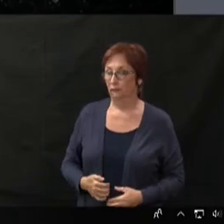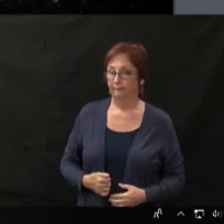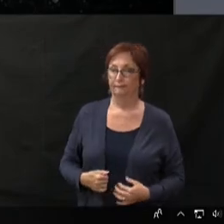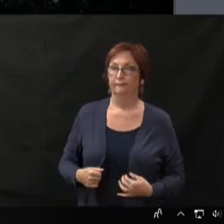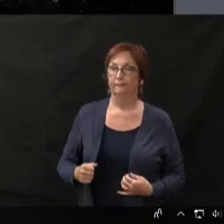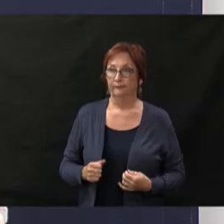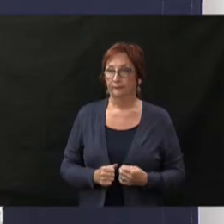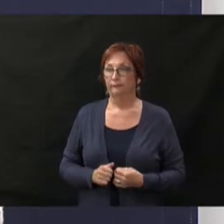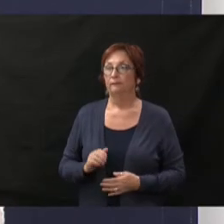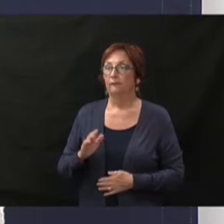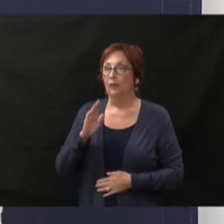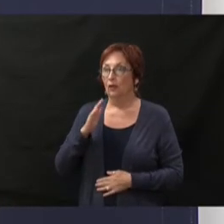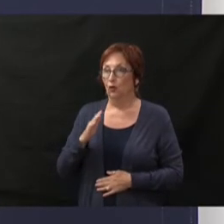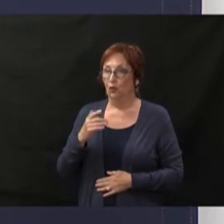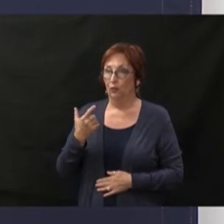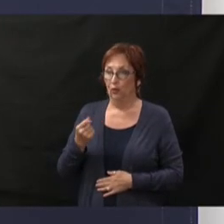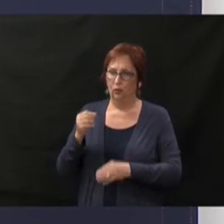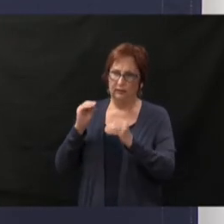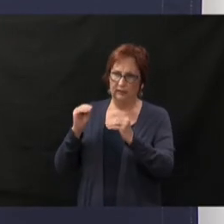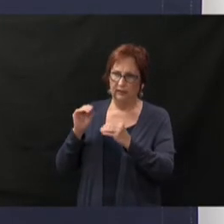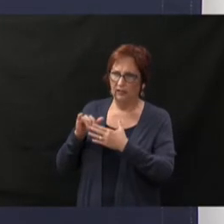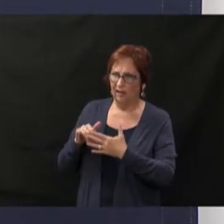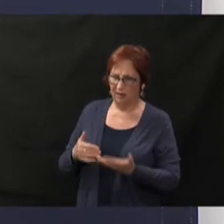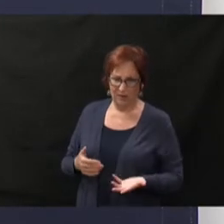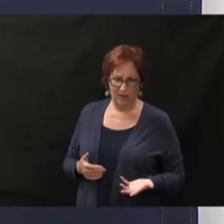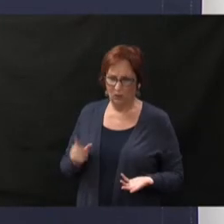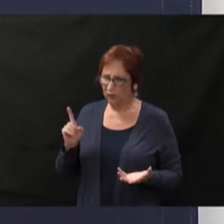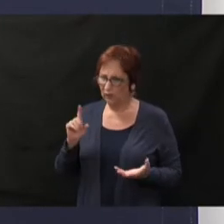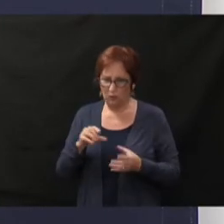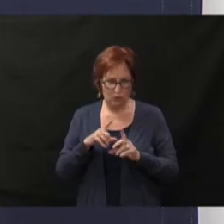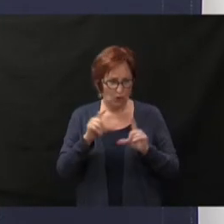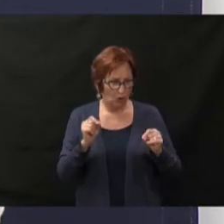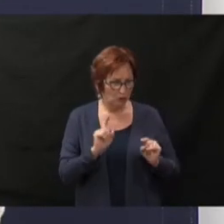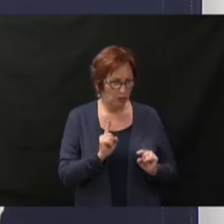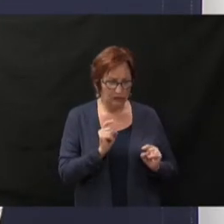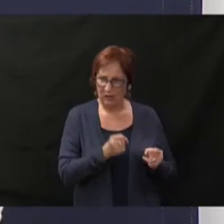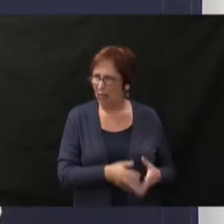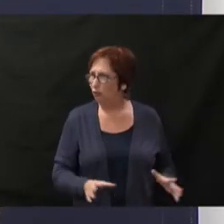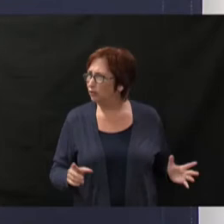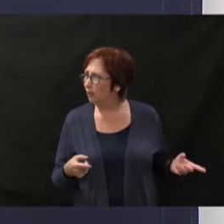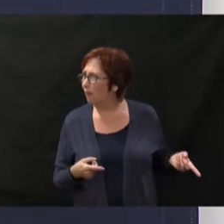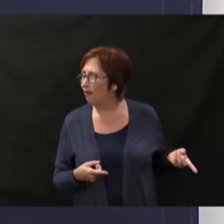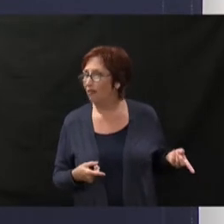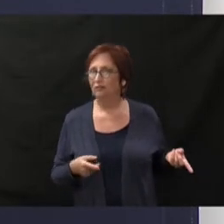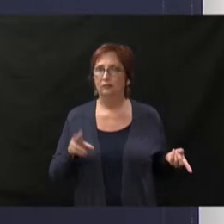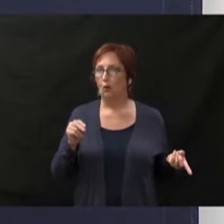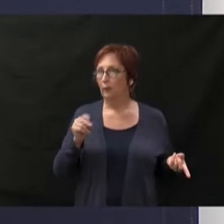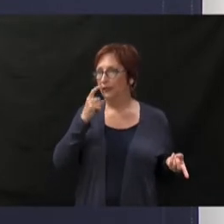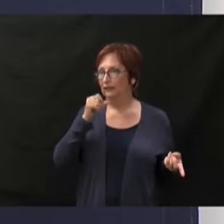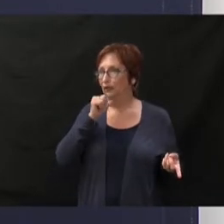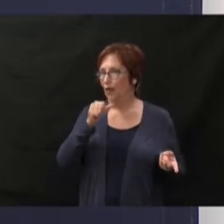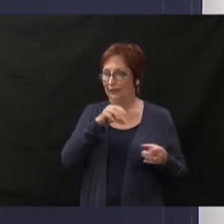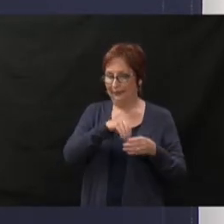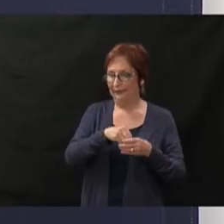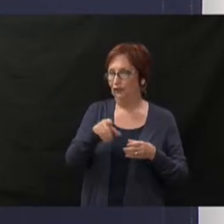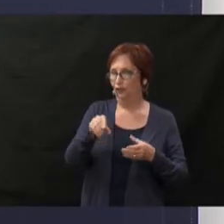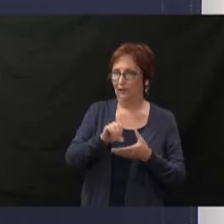You'll be going to teach that and you'll think, did I lose those cards? Nope, you didn't lose them. They're not in there.